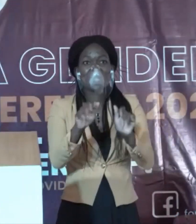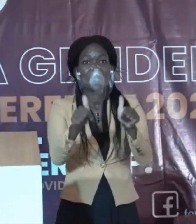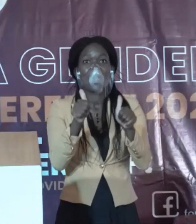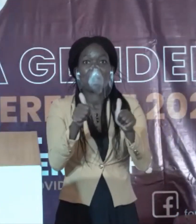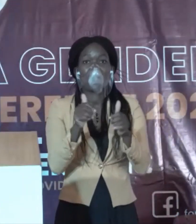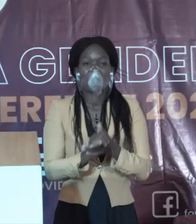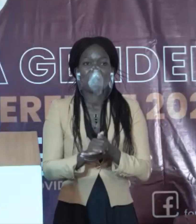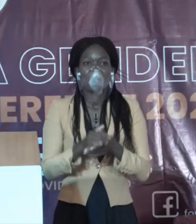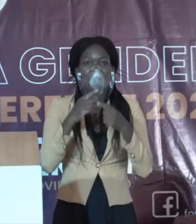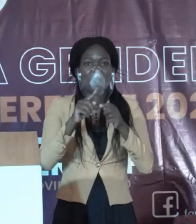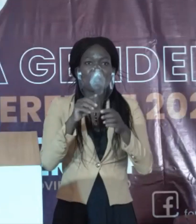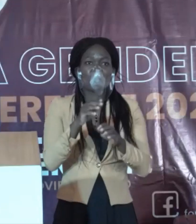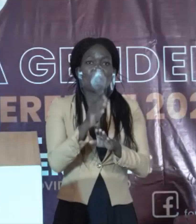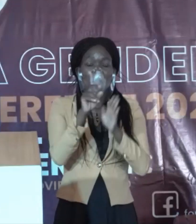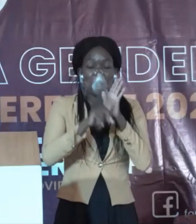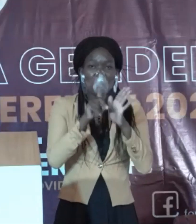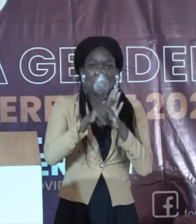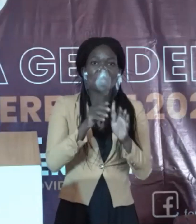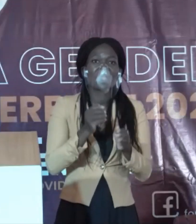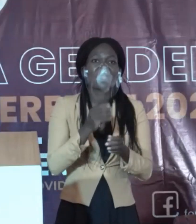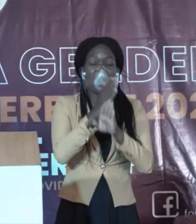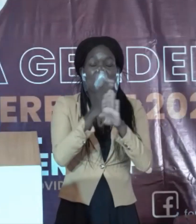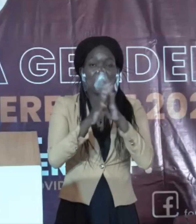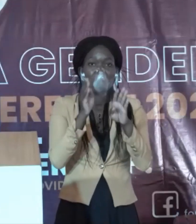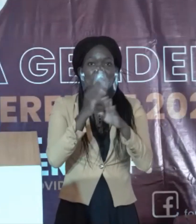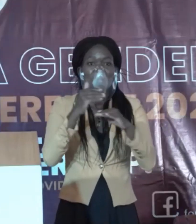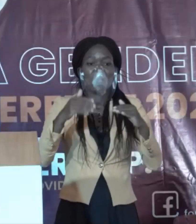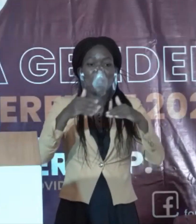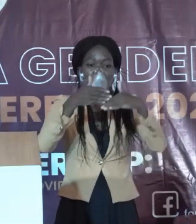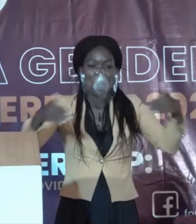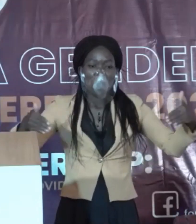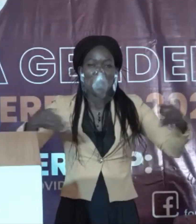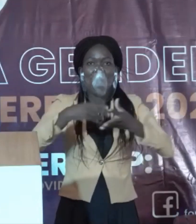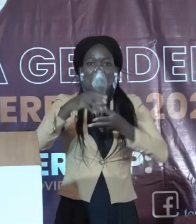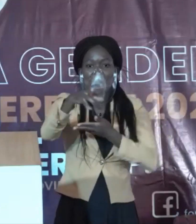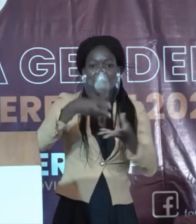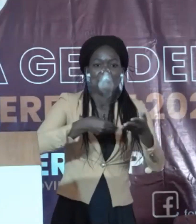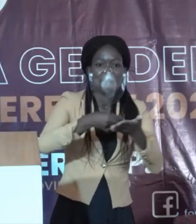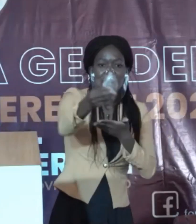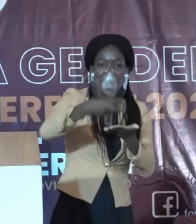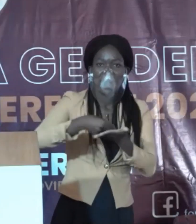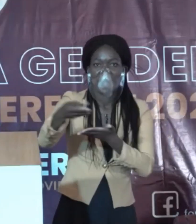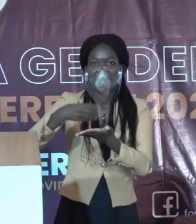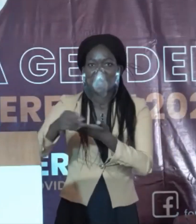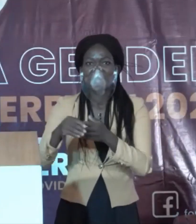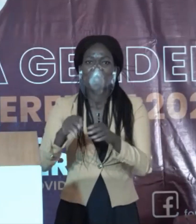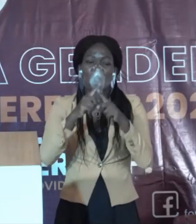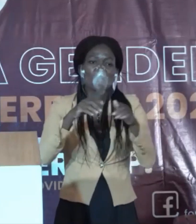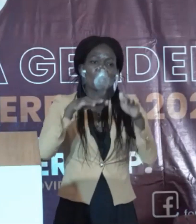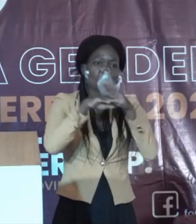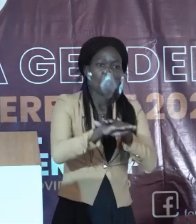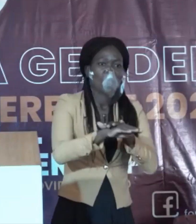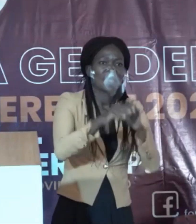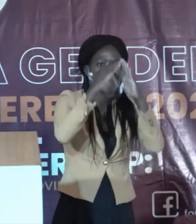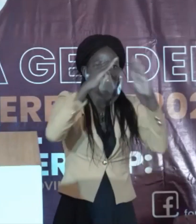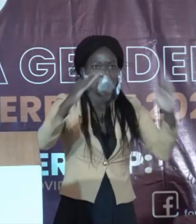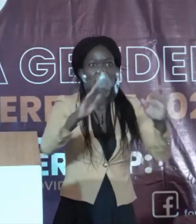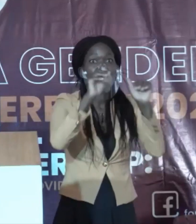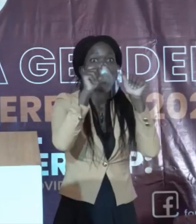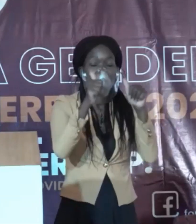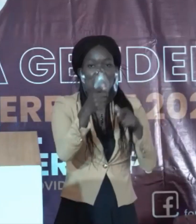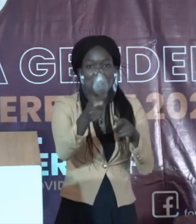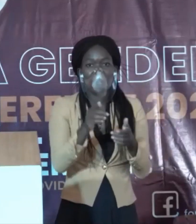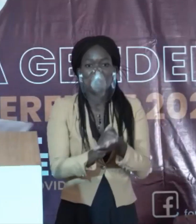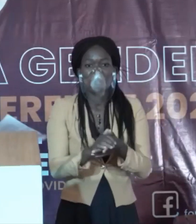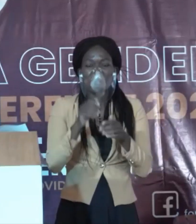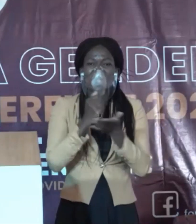project is also upgrading and building border market facilities, warehouses, and storage facilities, setting up trade centers, trade